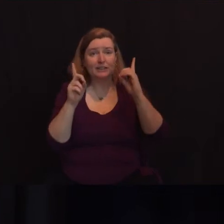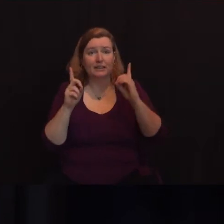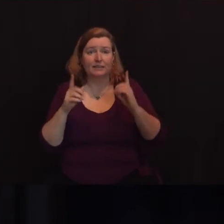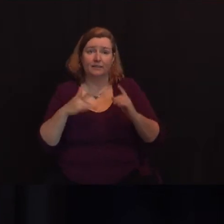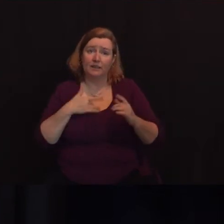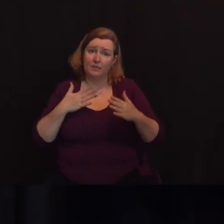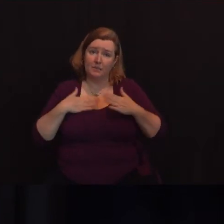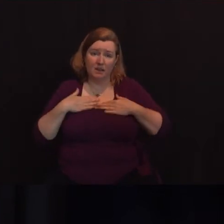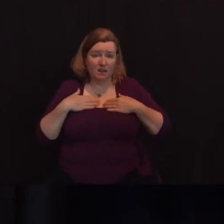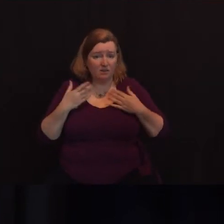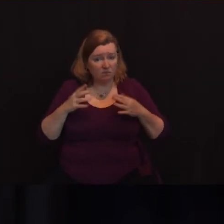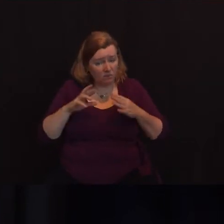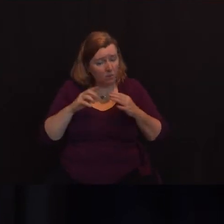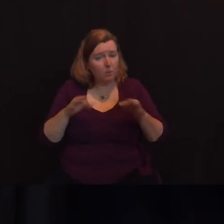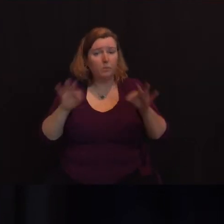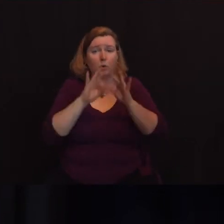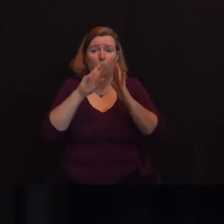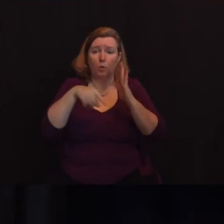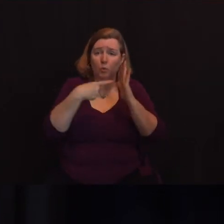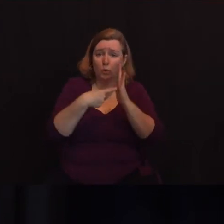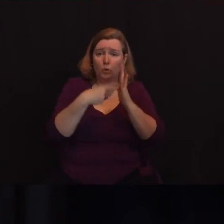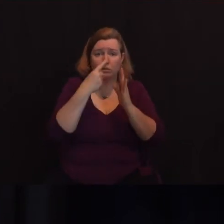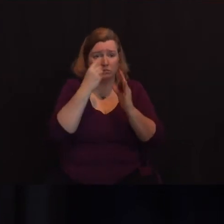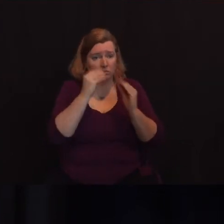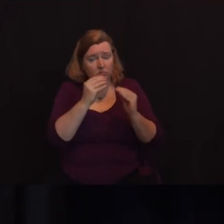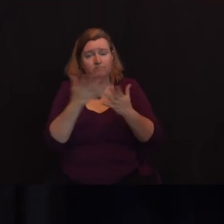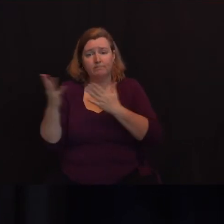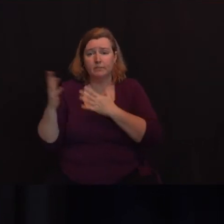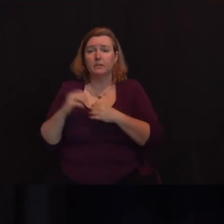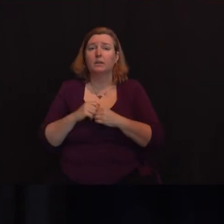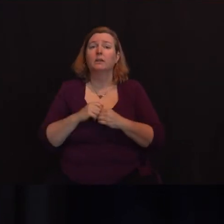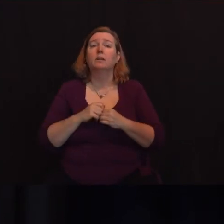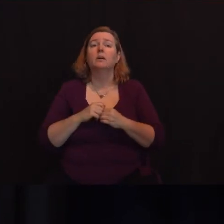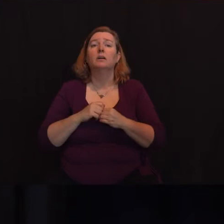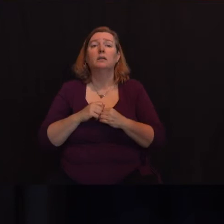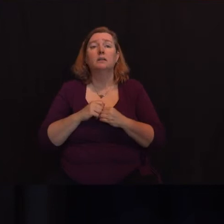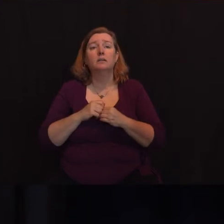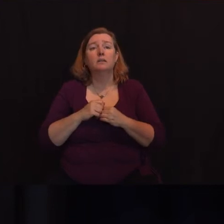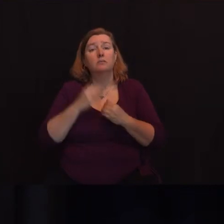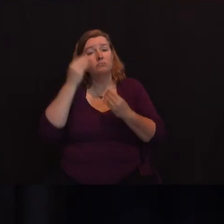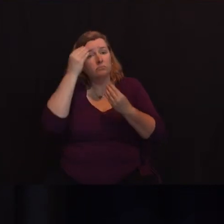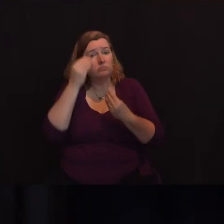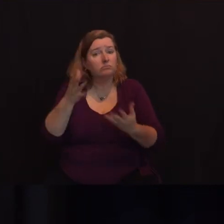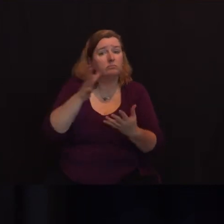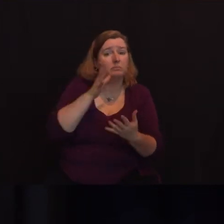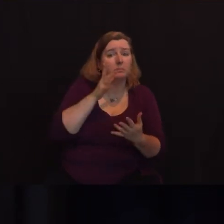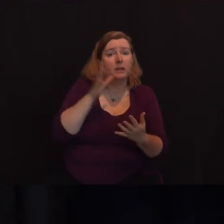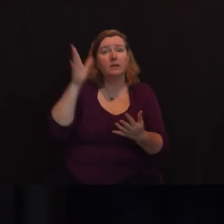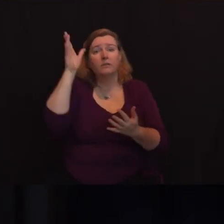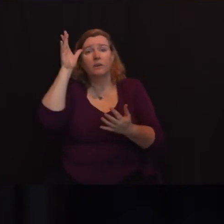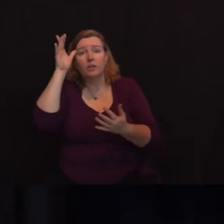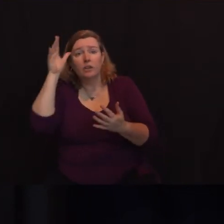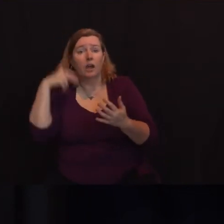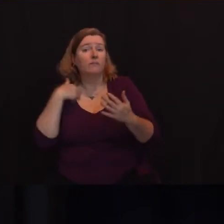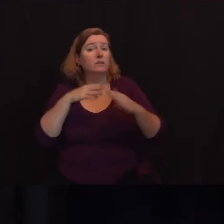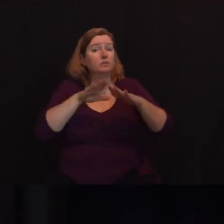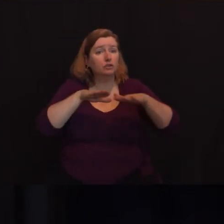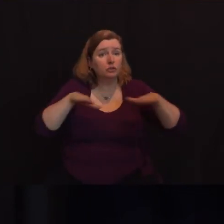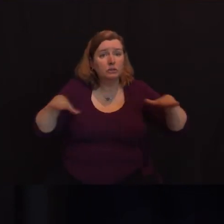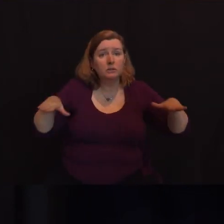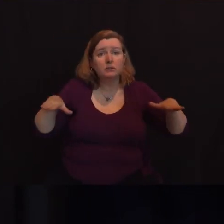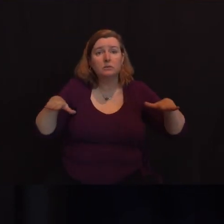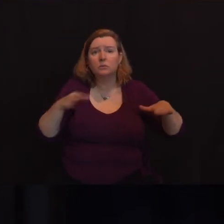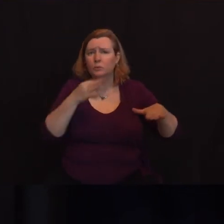roles as a commissioner. So today, I want to send a message to parents of children who will be eligible to be